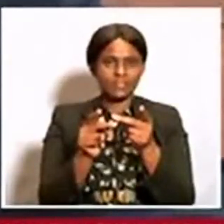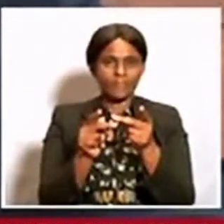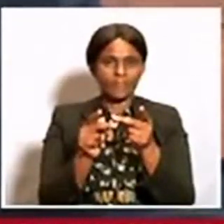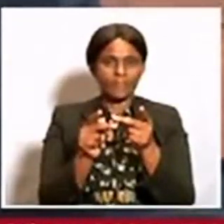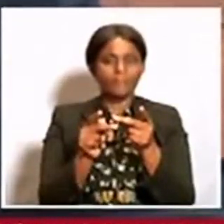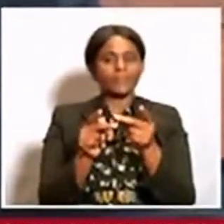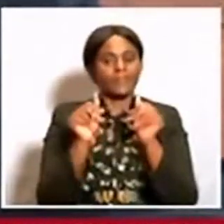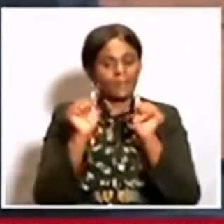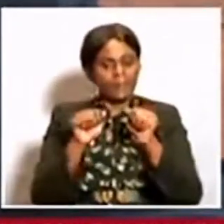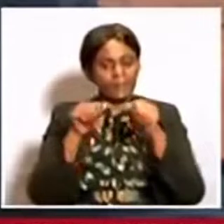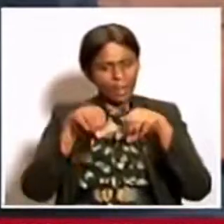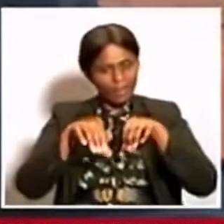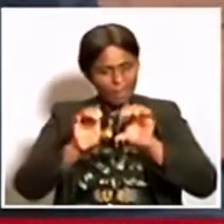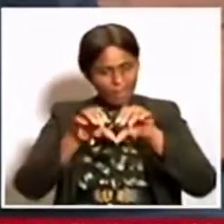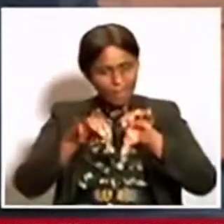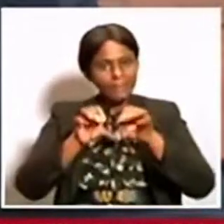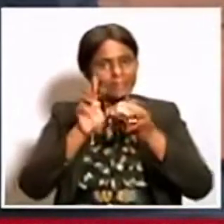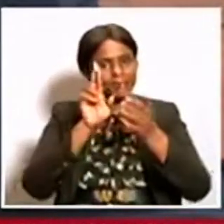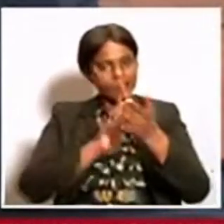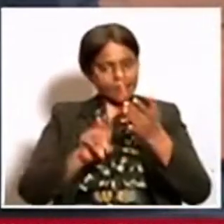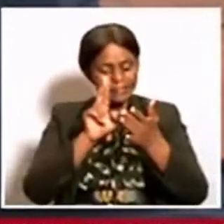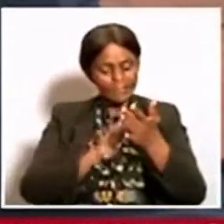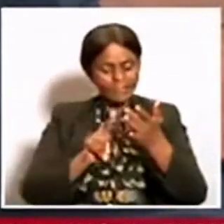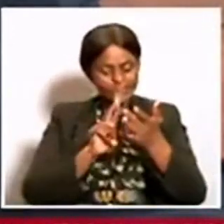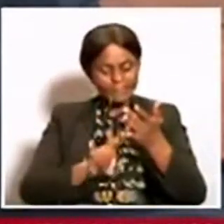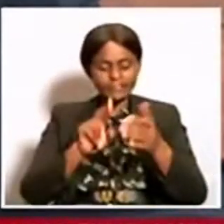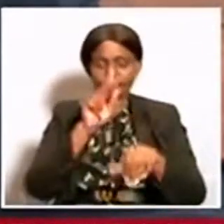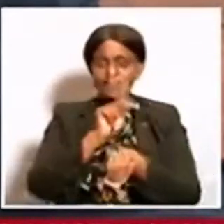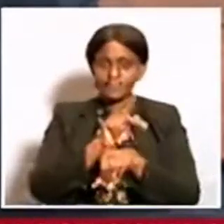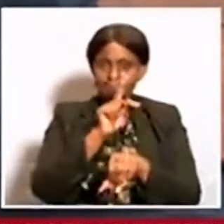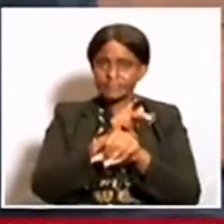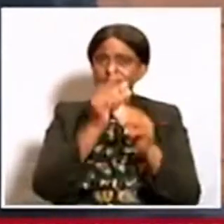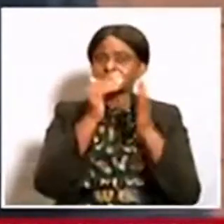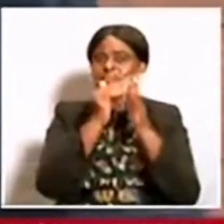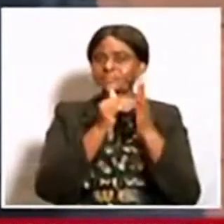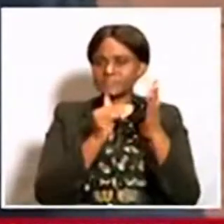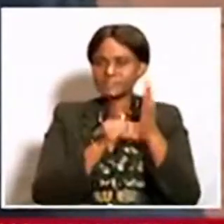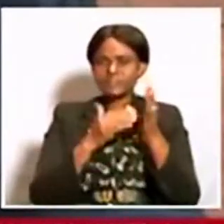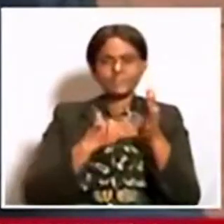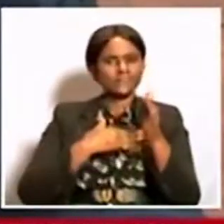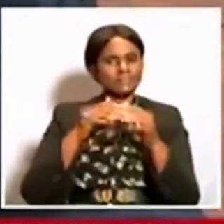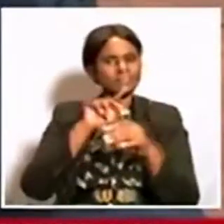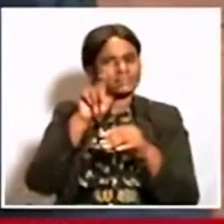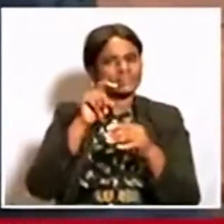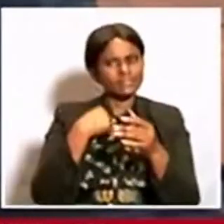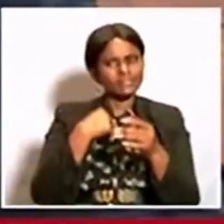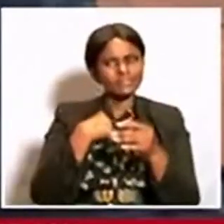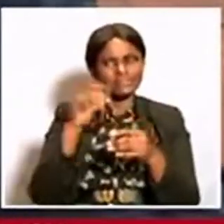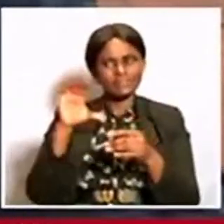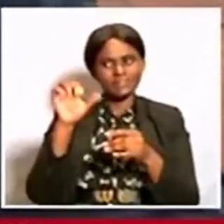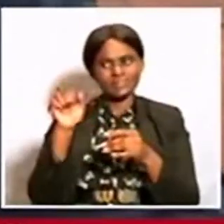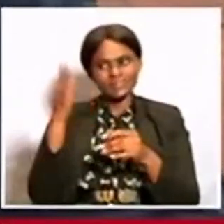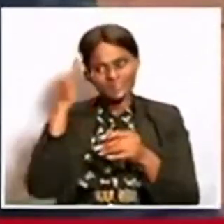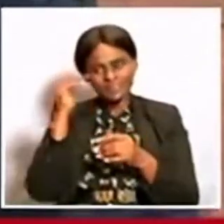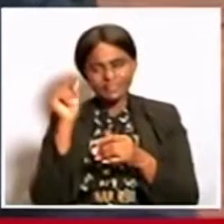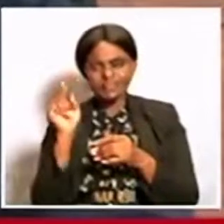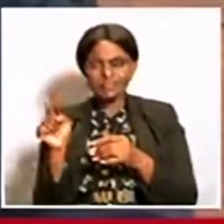We can go on reading. The projects have been listed there. My question, CS, is